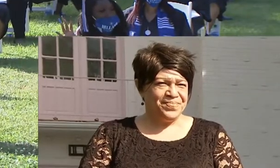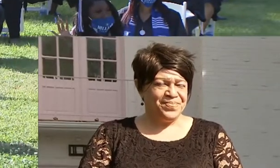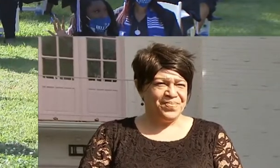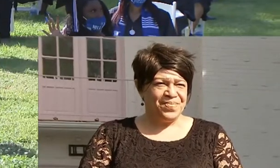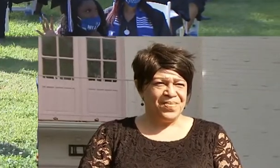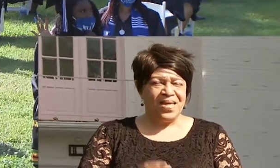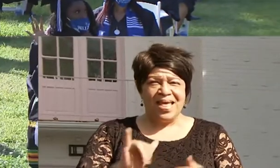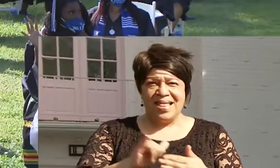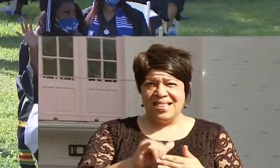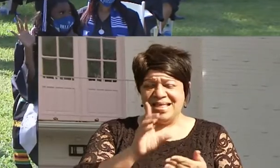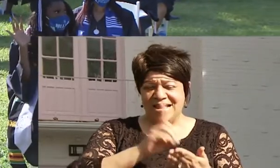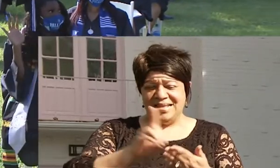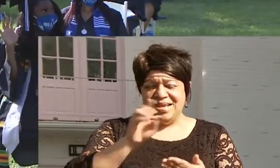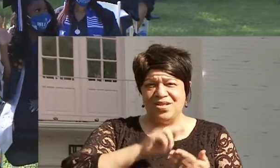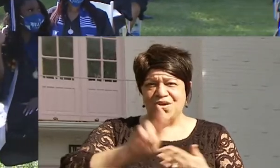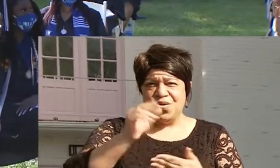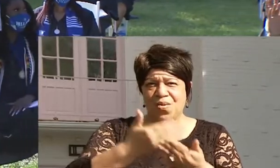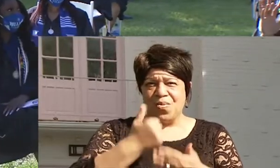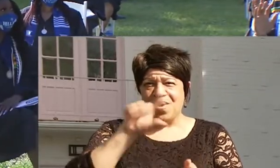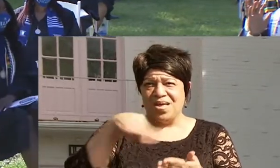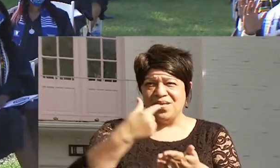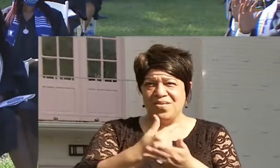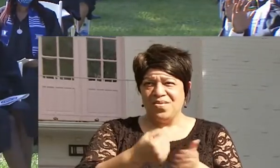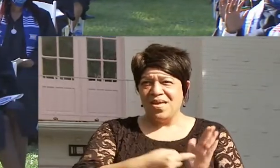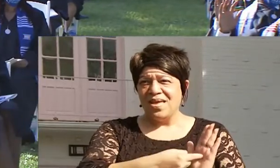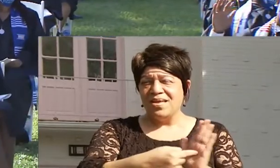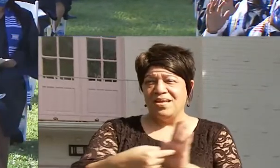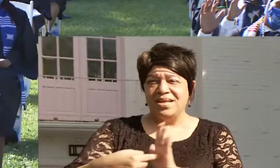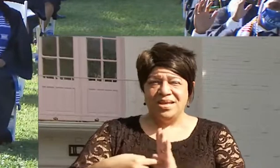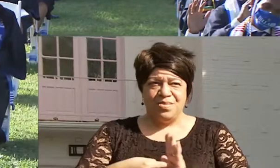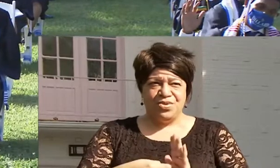which Dillard alumni demonstrate.